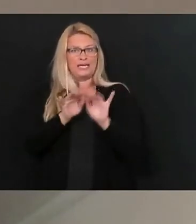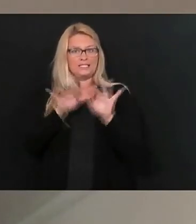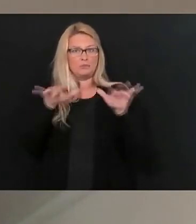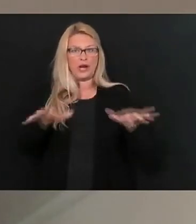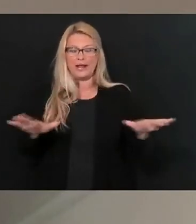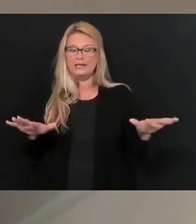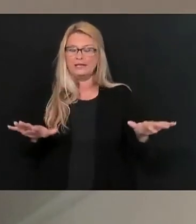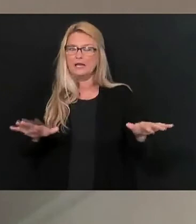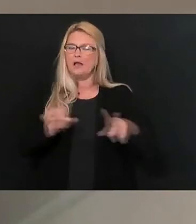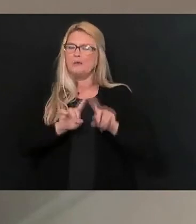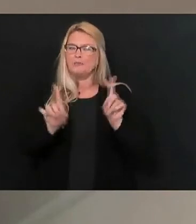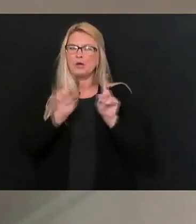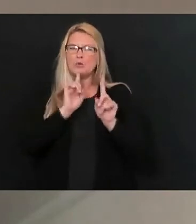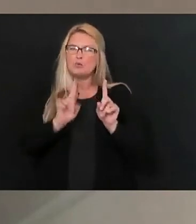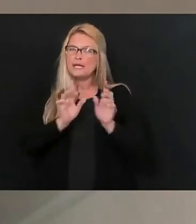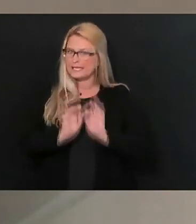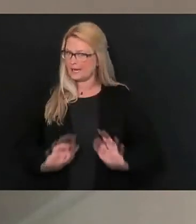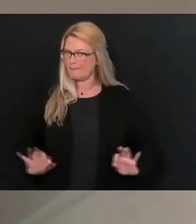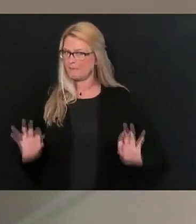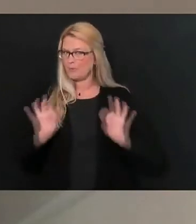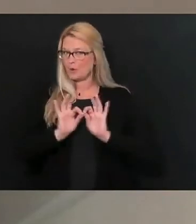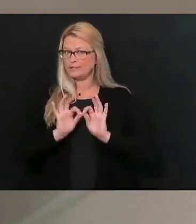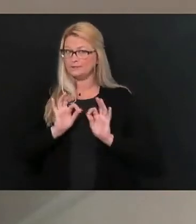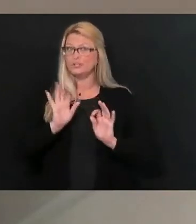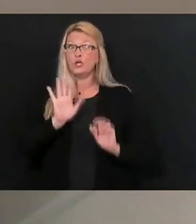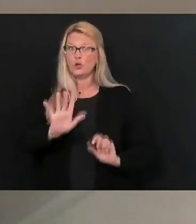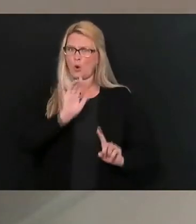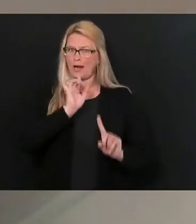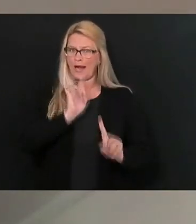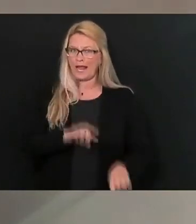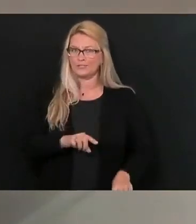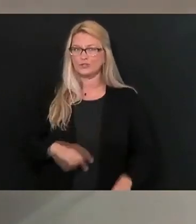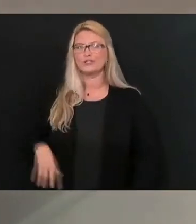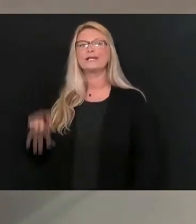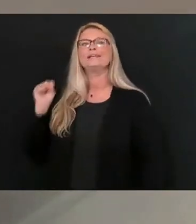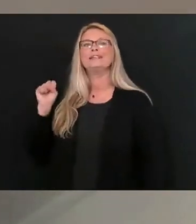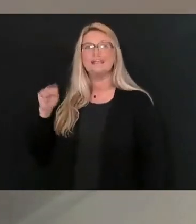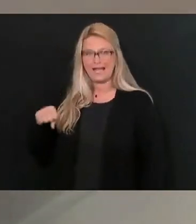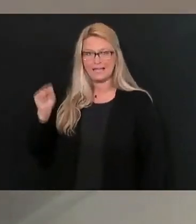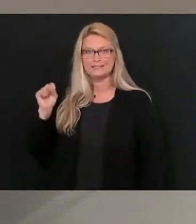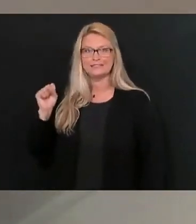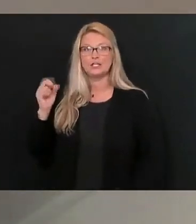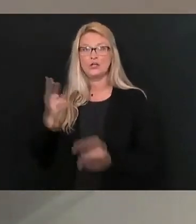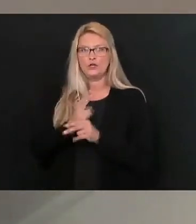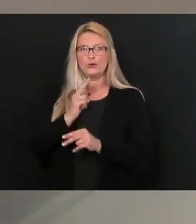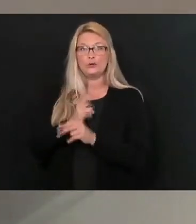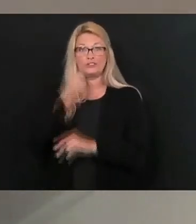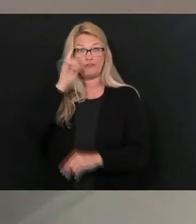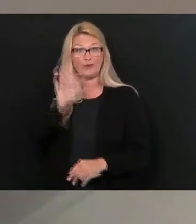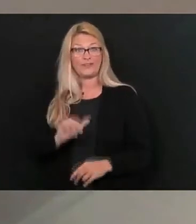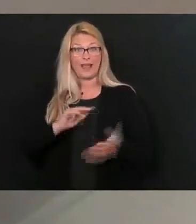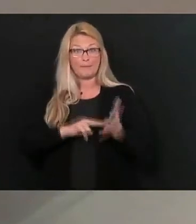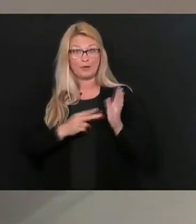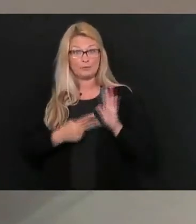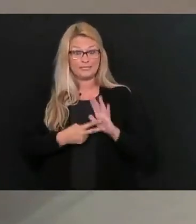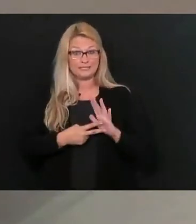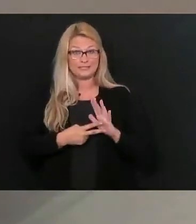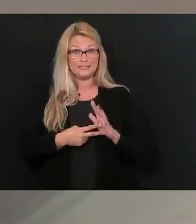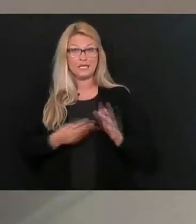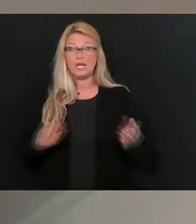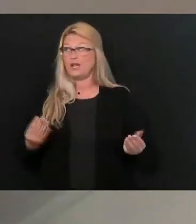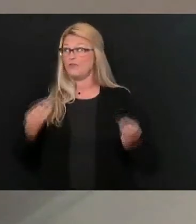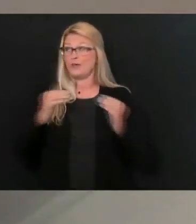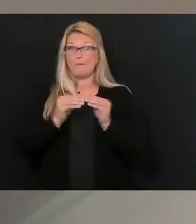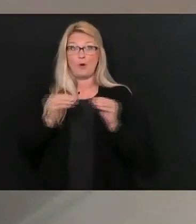really important here. So the answer is yes, you can use it for that purpose. And we know that the more